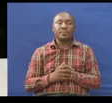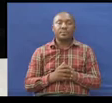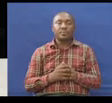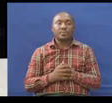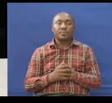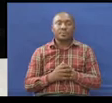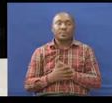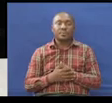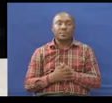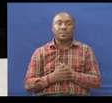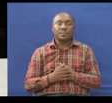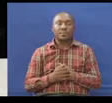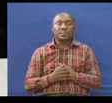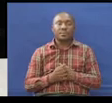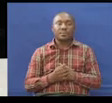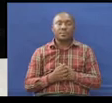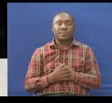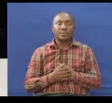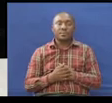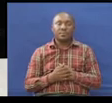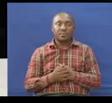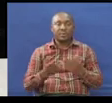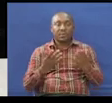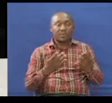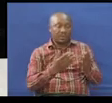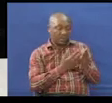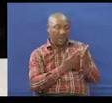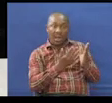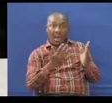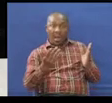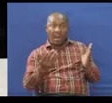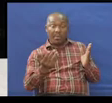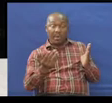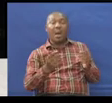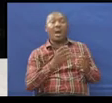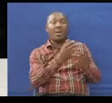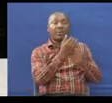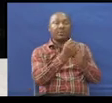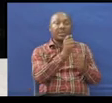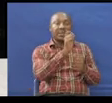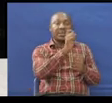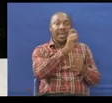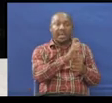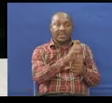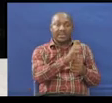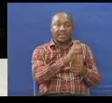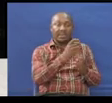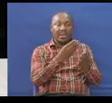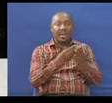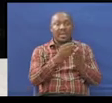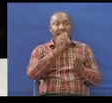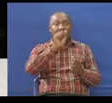Should be 0. Now how many numbers do we have here? We have x and we have